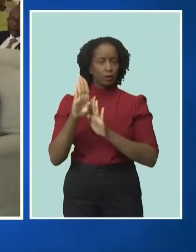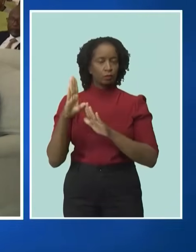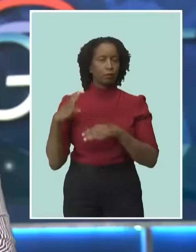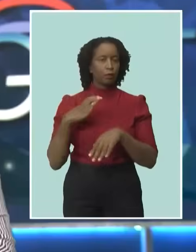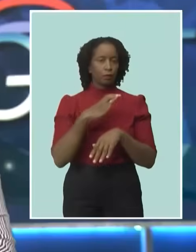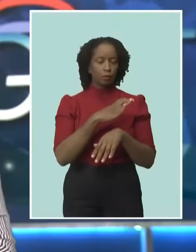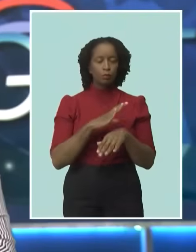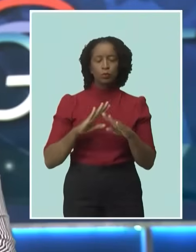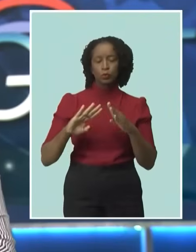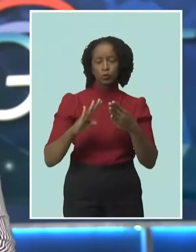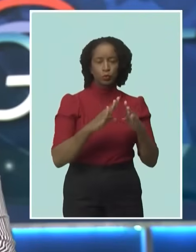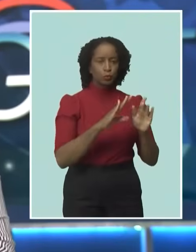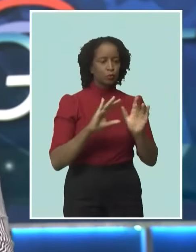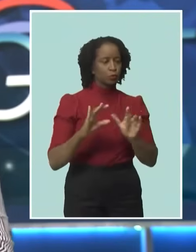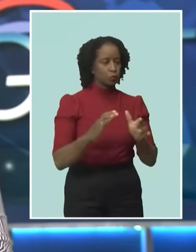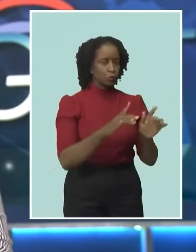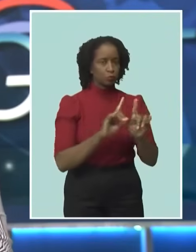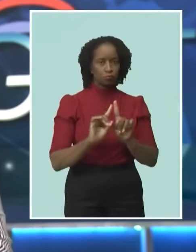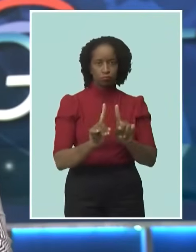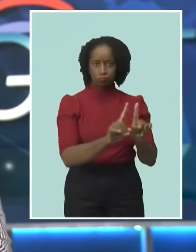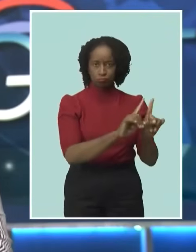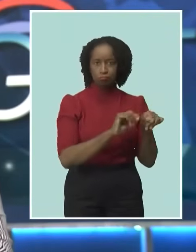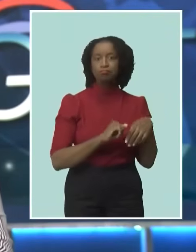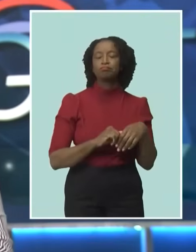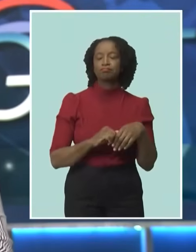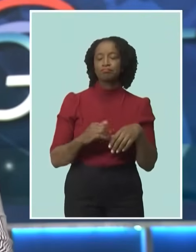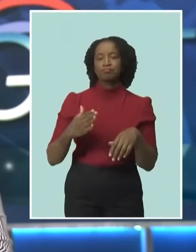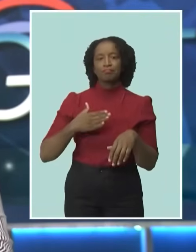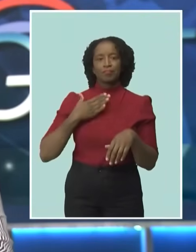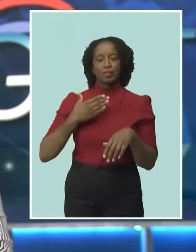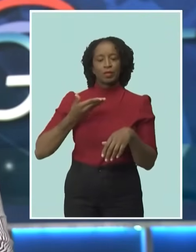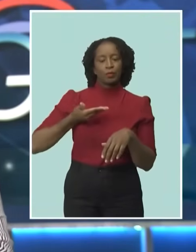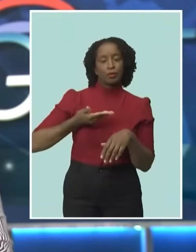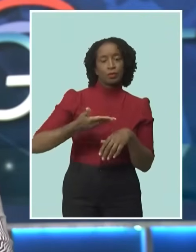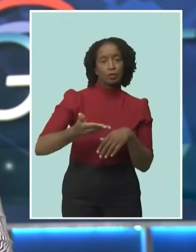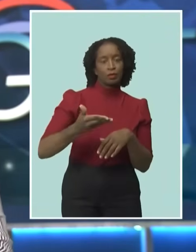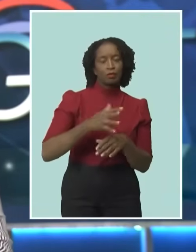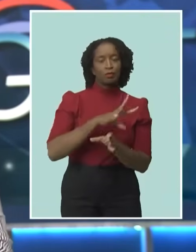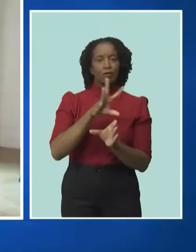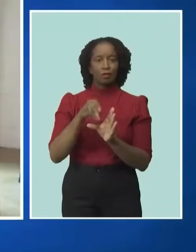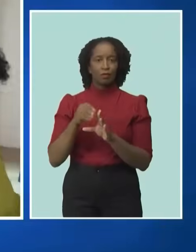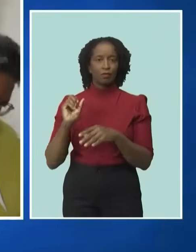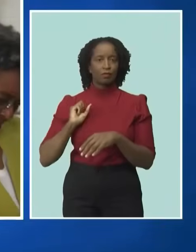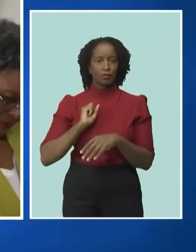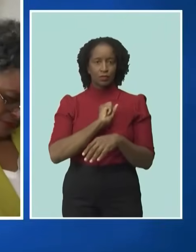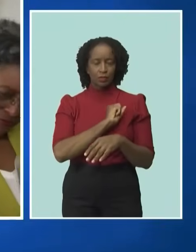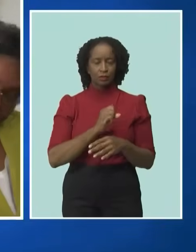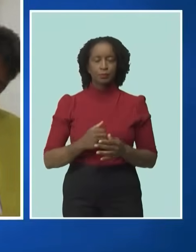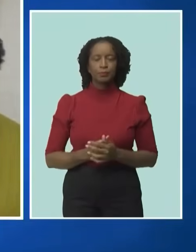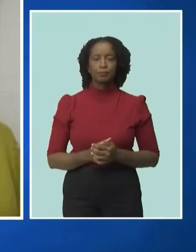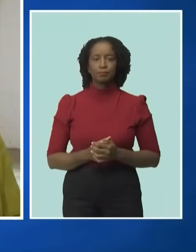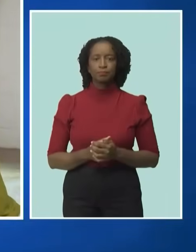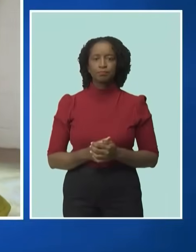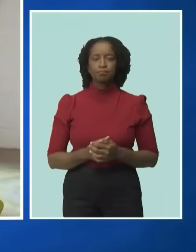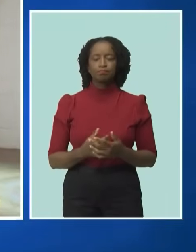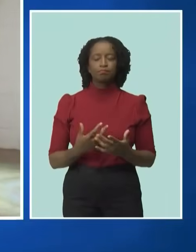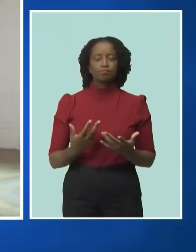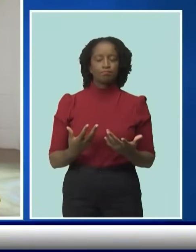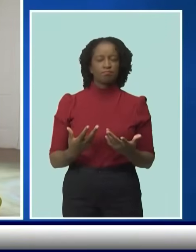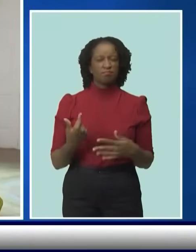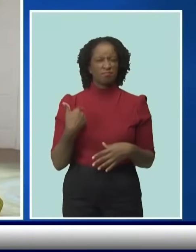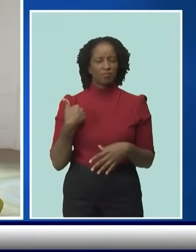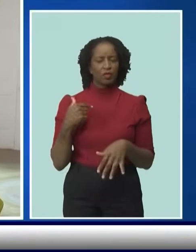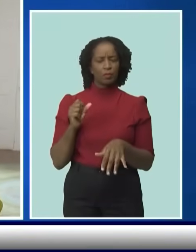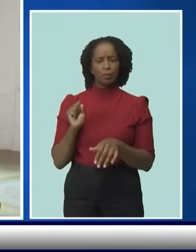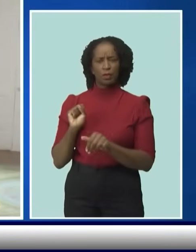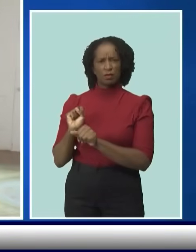groups, says she is thankful to be called to serve at this national level. I don't know that I was necessarily working